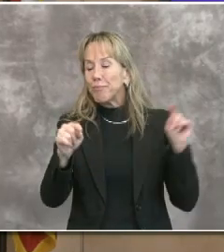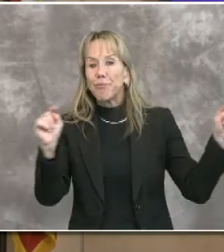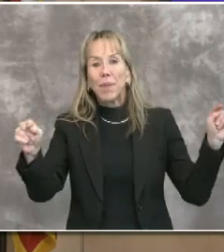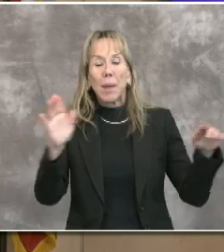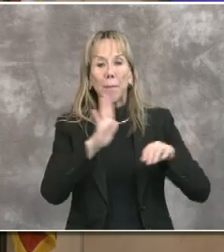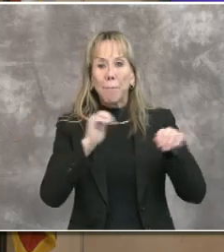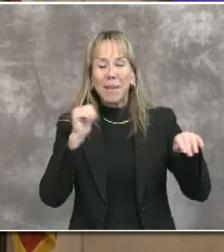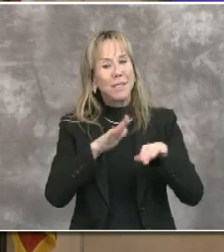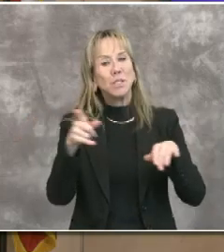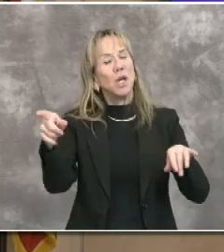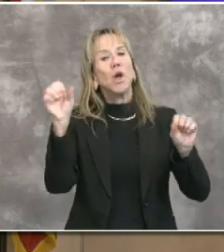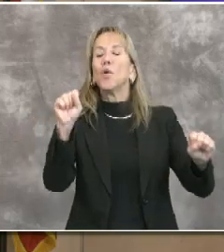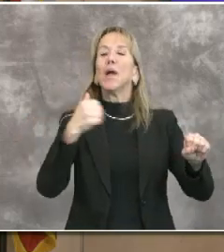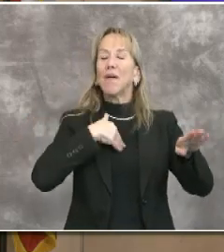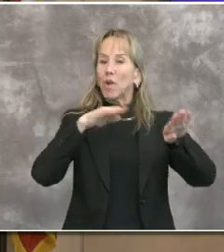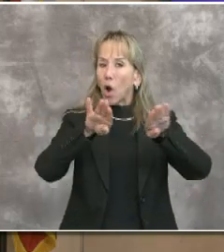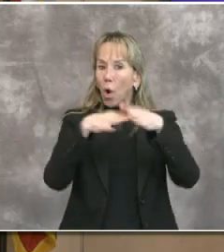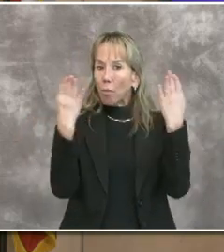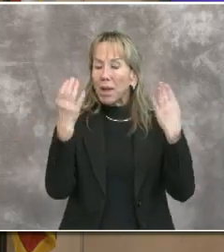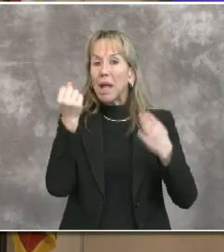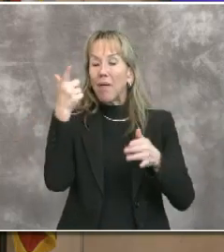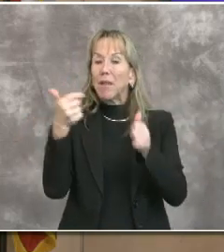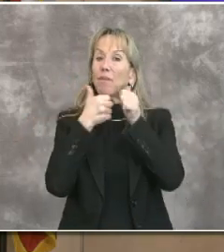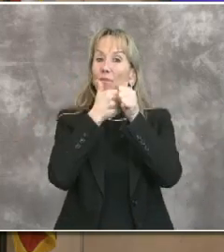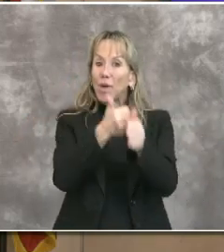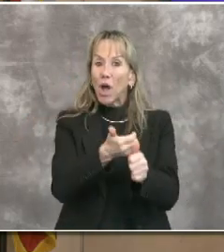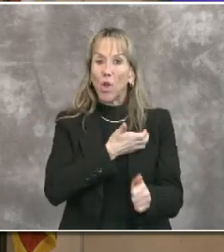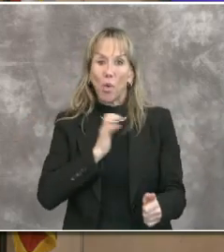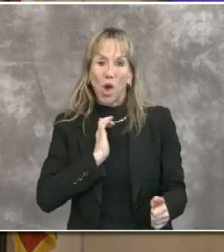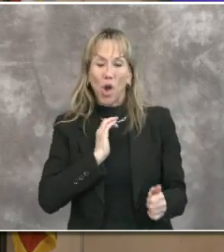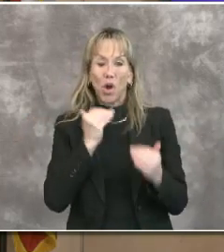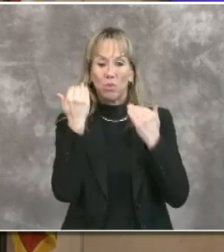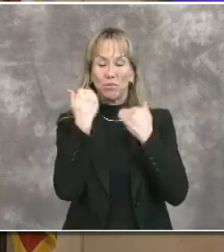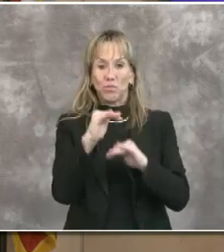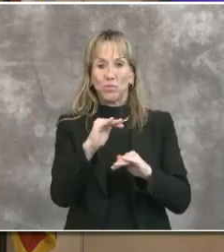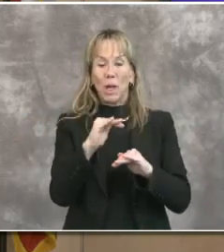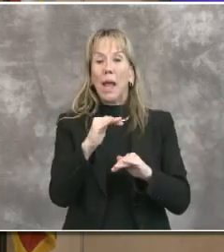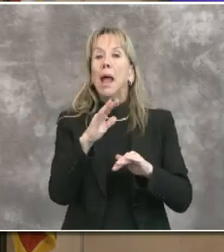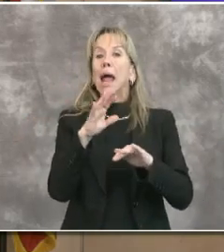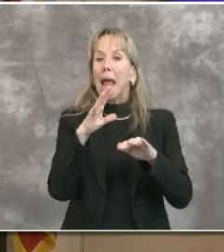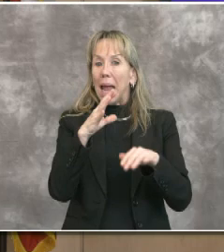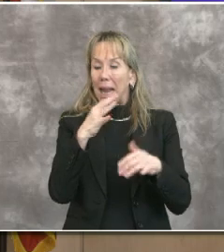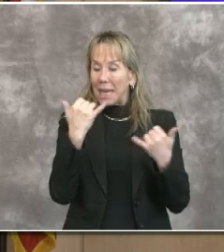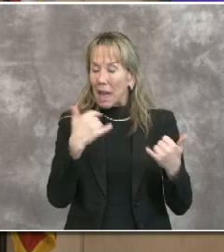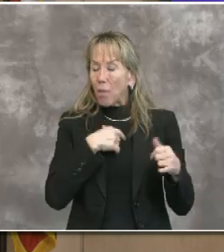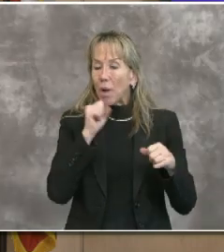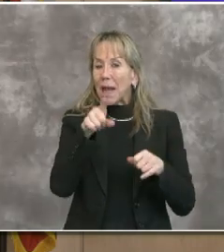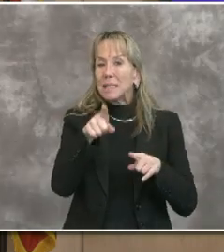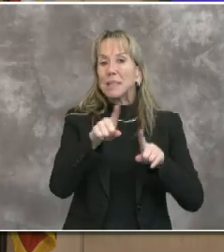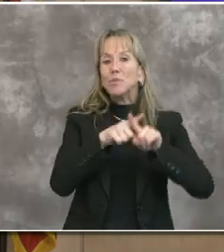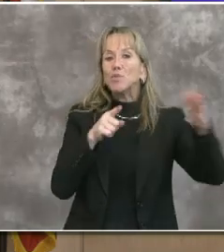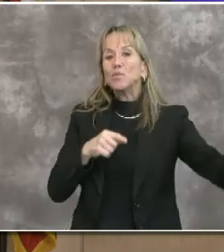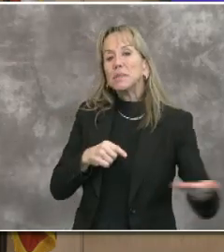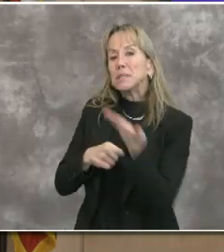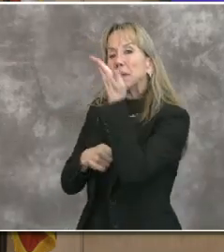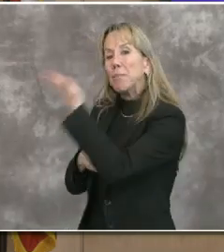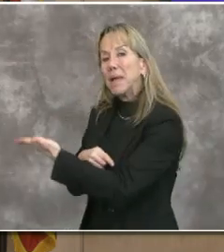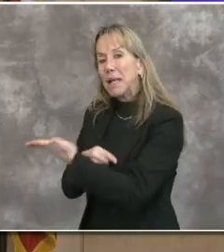could have open today with the restrictions we have. We're asking them to submit plans for parks and trails about how they